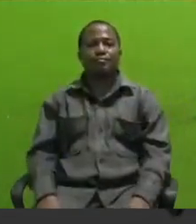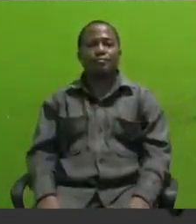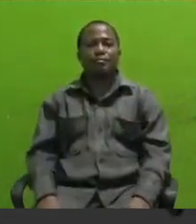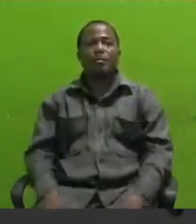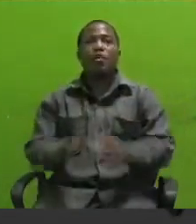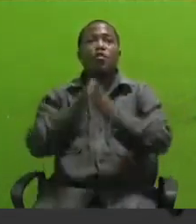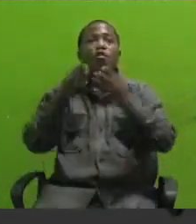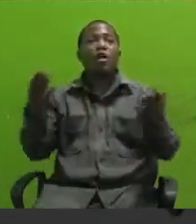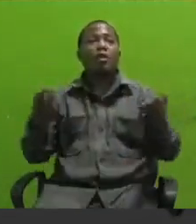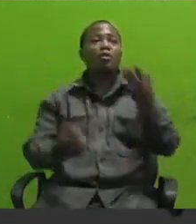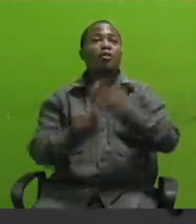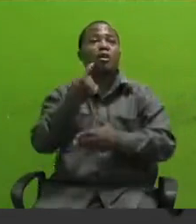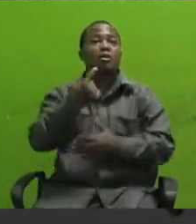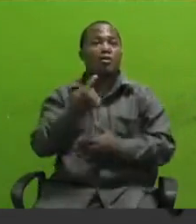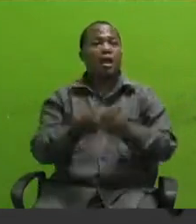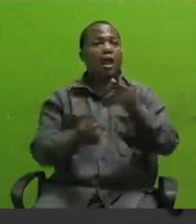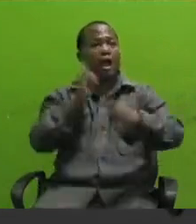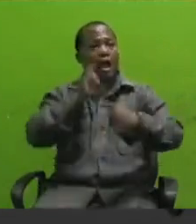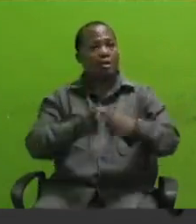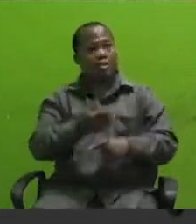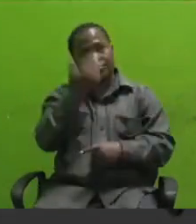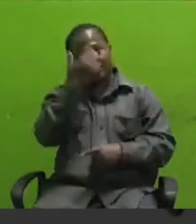What could be the possible danger?